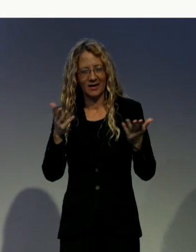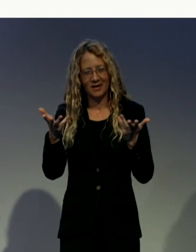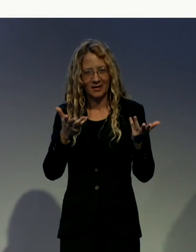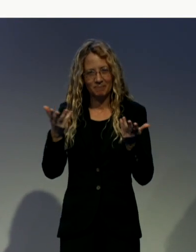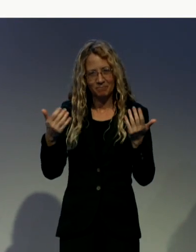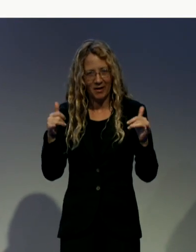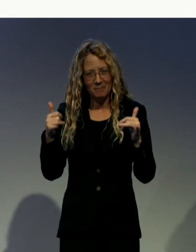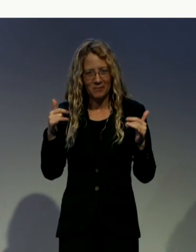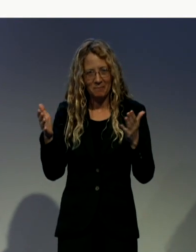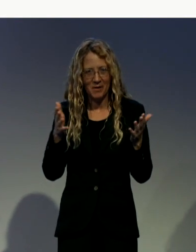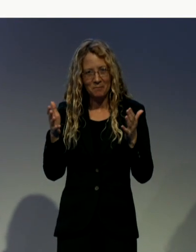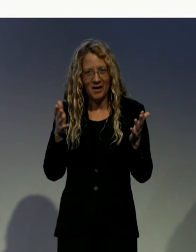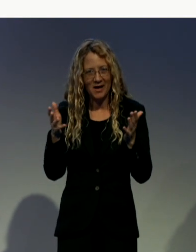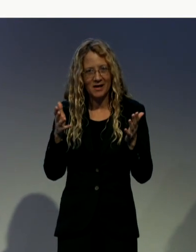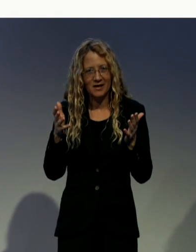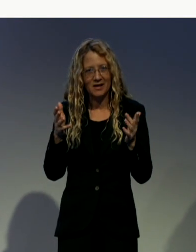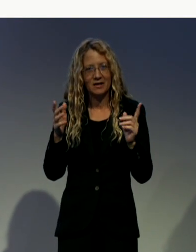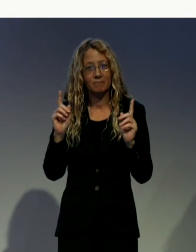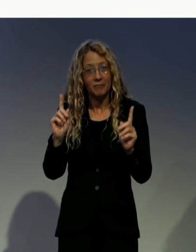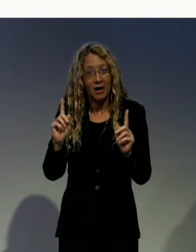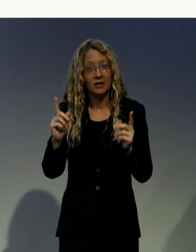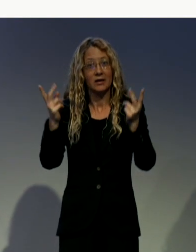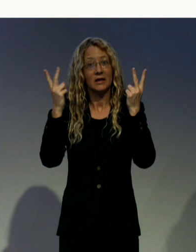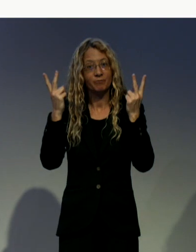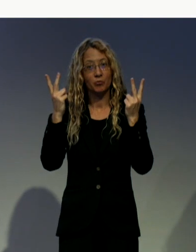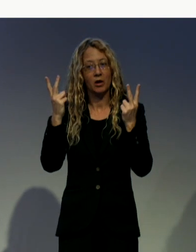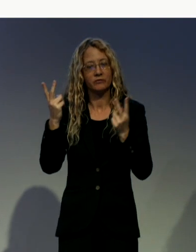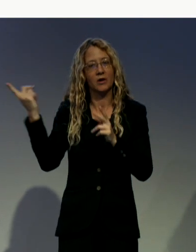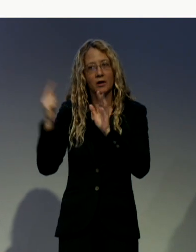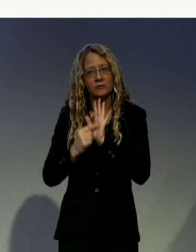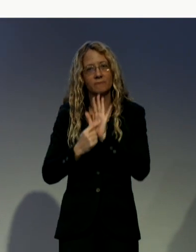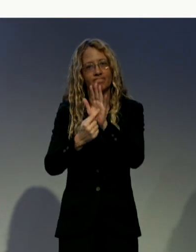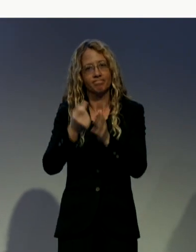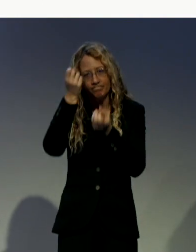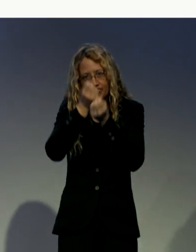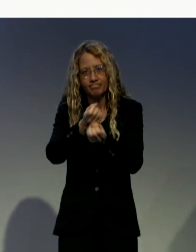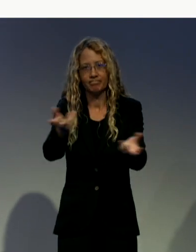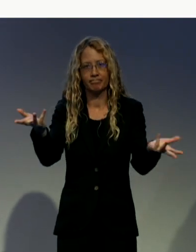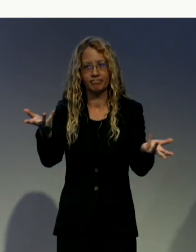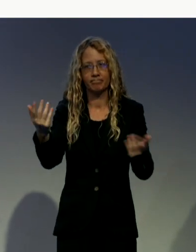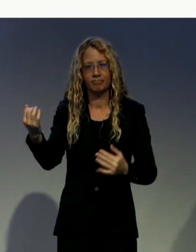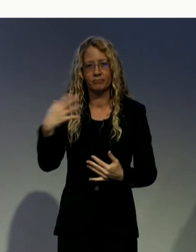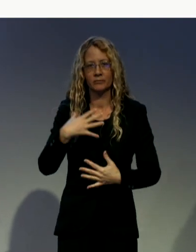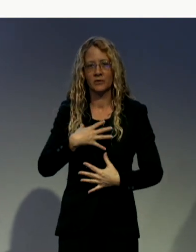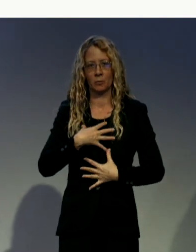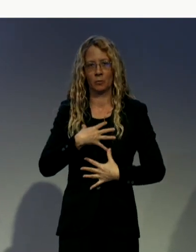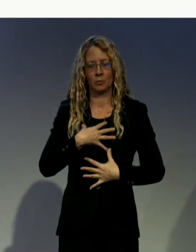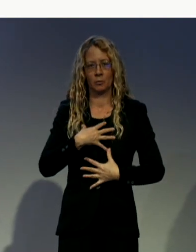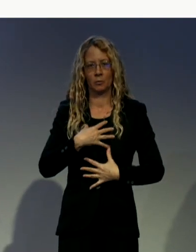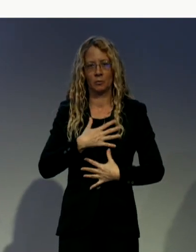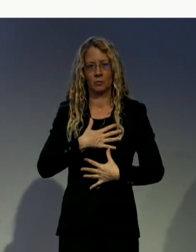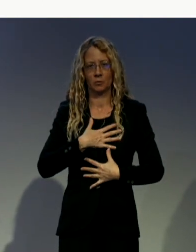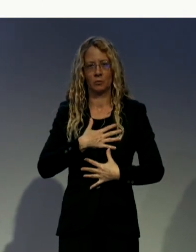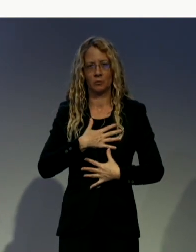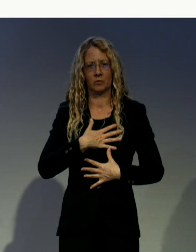makes gives an important message at the end, and it doesn't hide that that this is a film with a message. And she looks directly